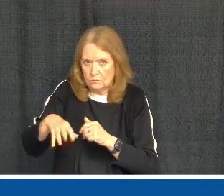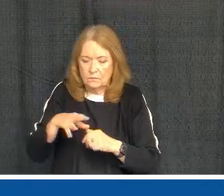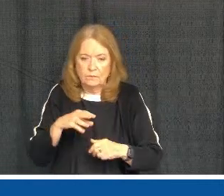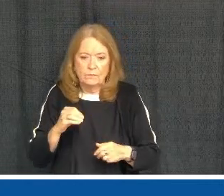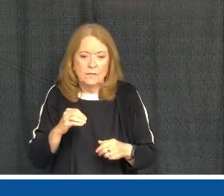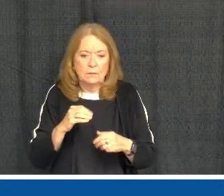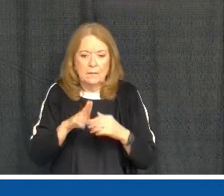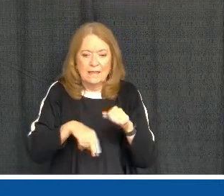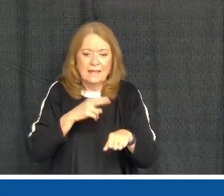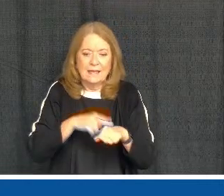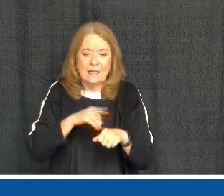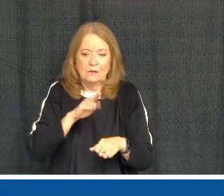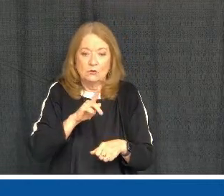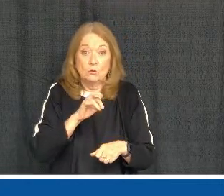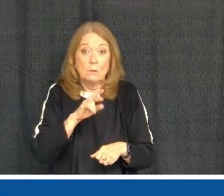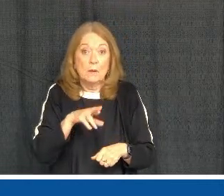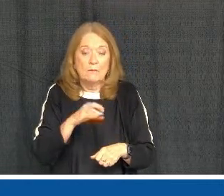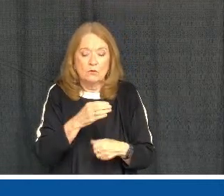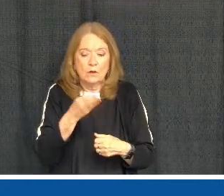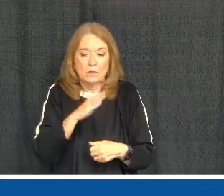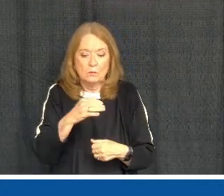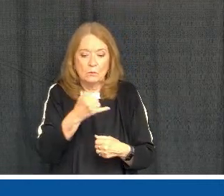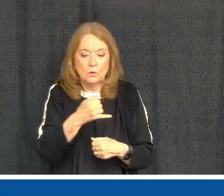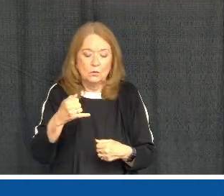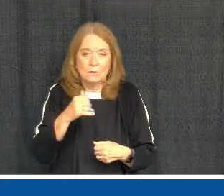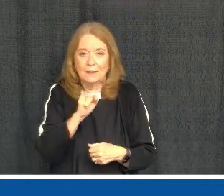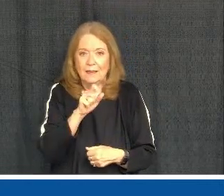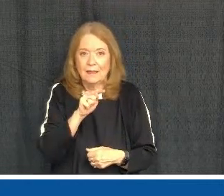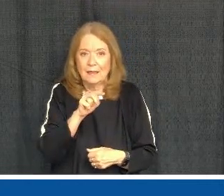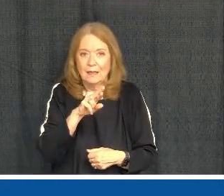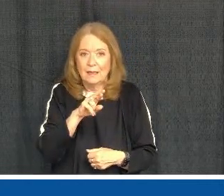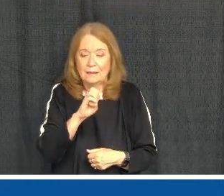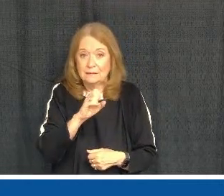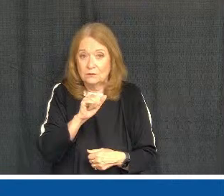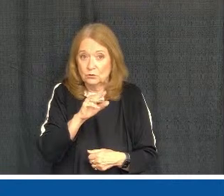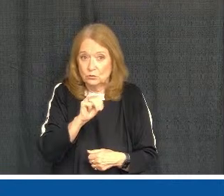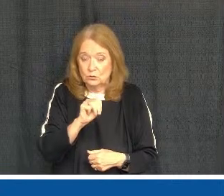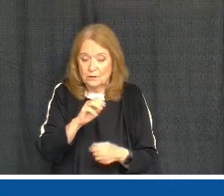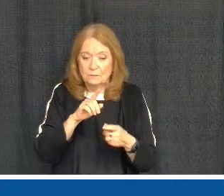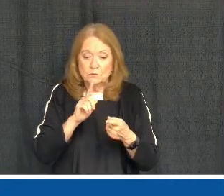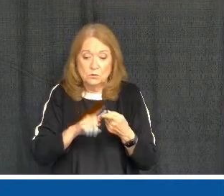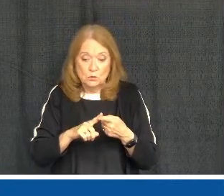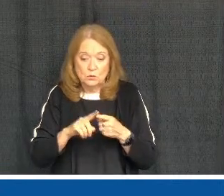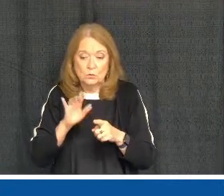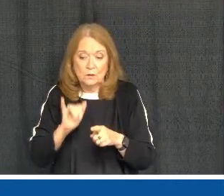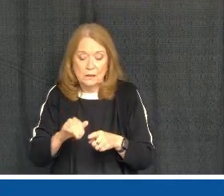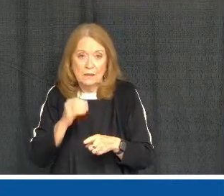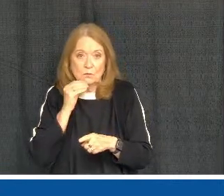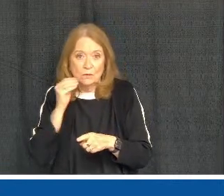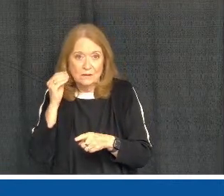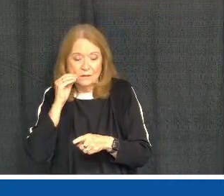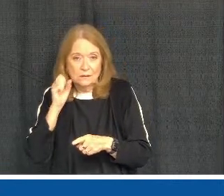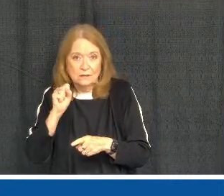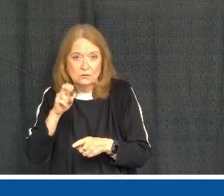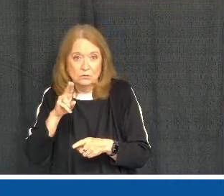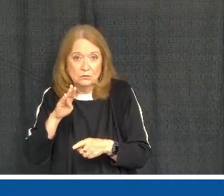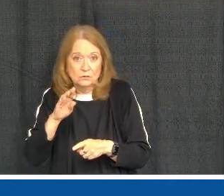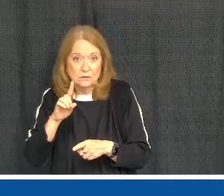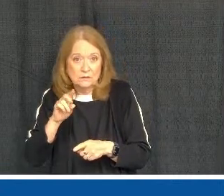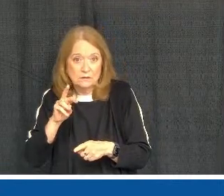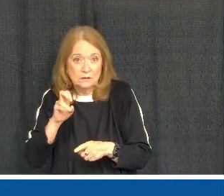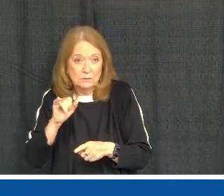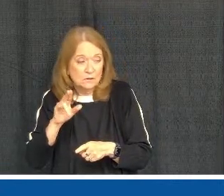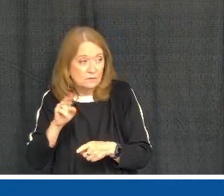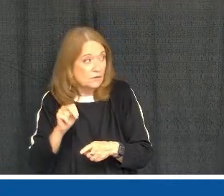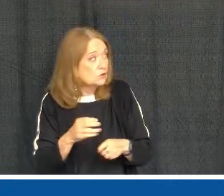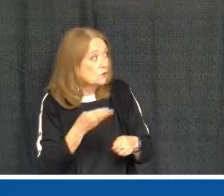buffer and a blue line stream to the east between that and the adjacent residential subdivision. The blue line stream is on the